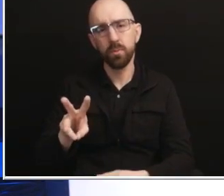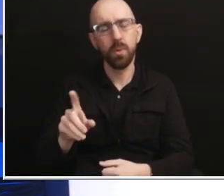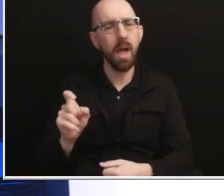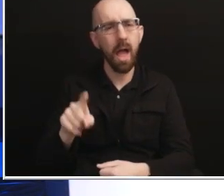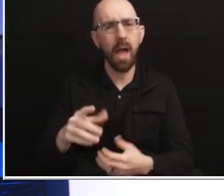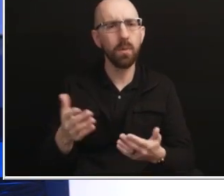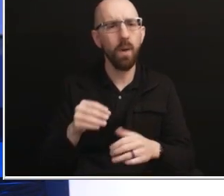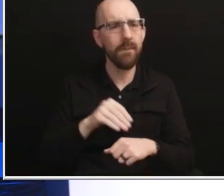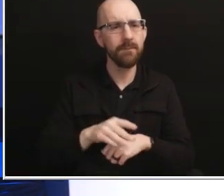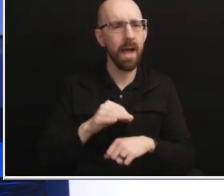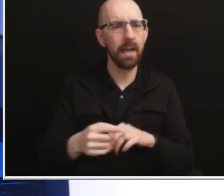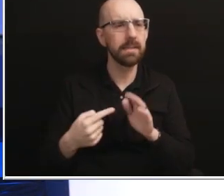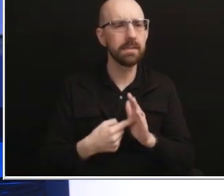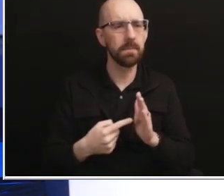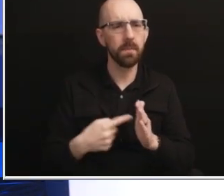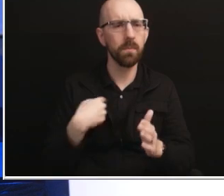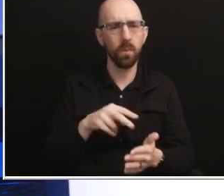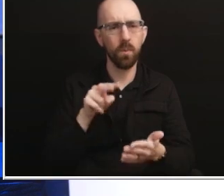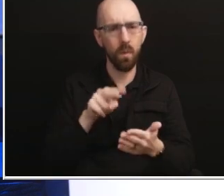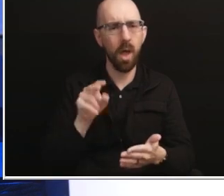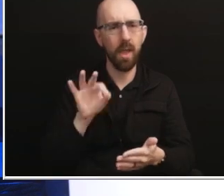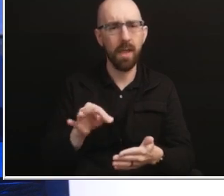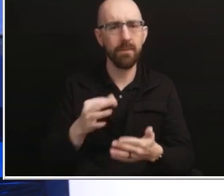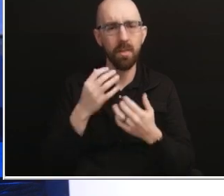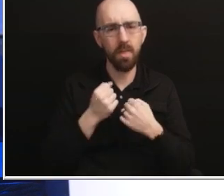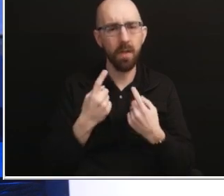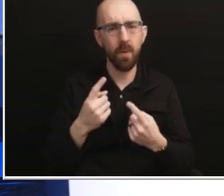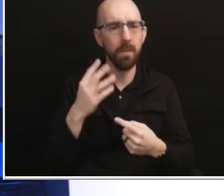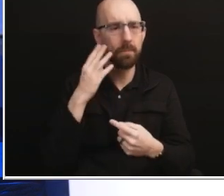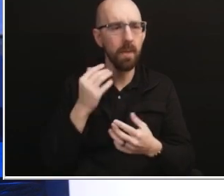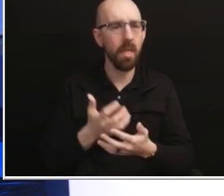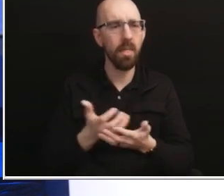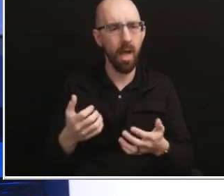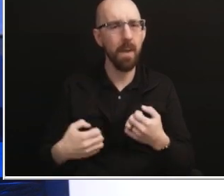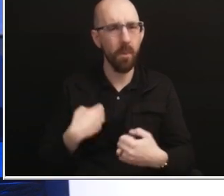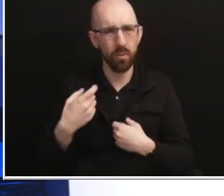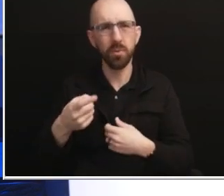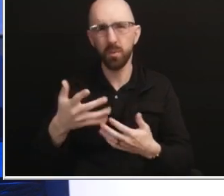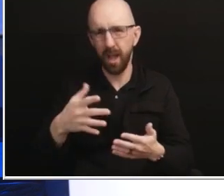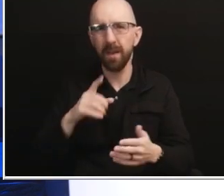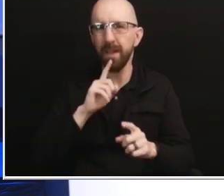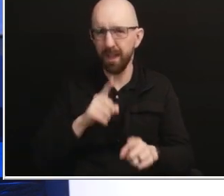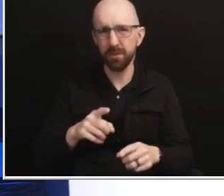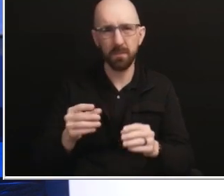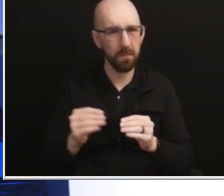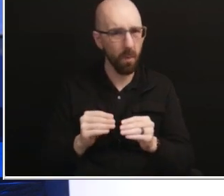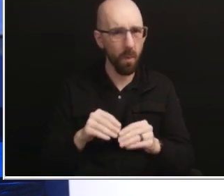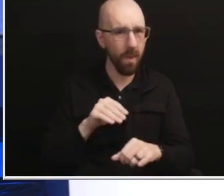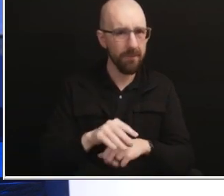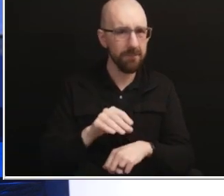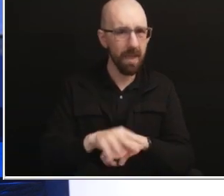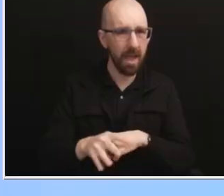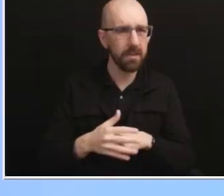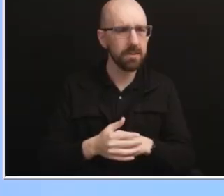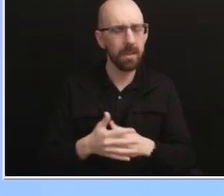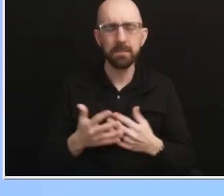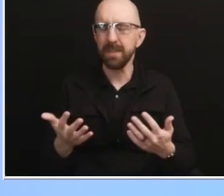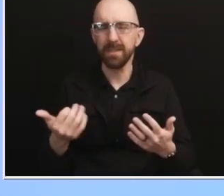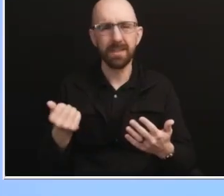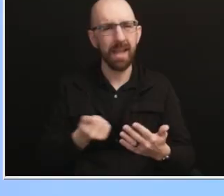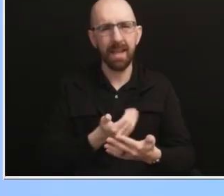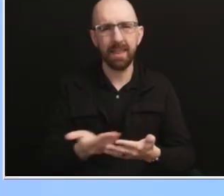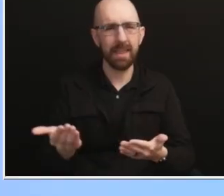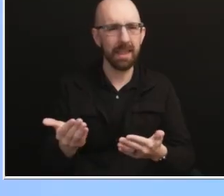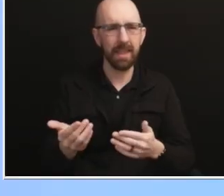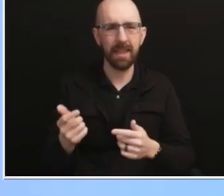we watch out for if a loved one is going through a lot emotionally? Okay, you kind of answered that, but any other advice you have? I mean, I think any variation